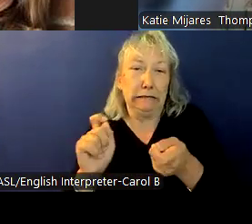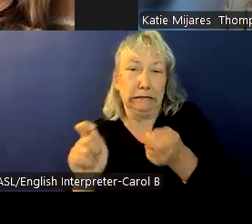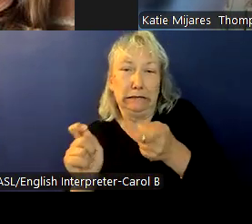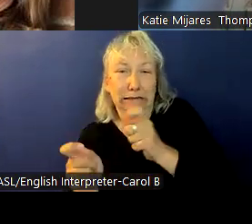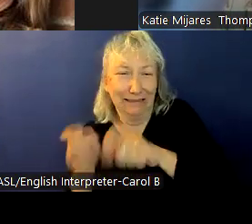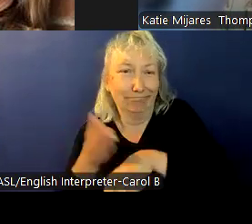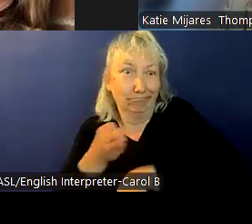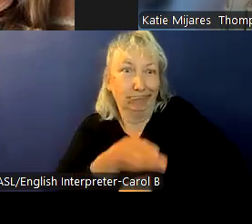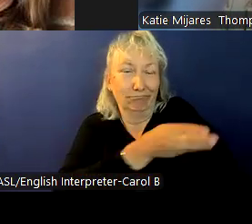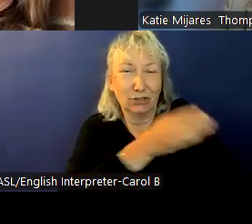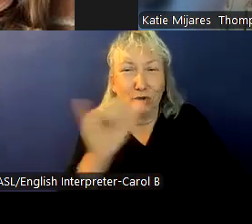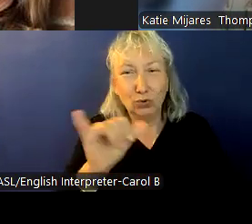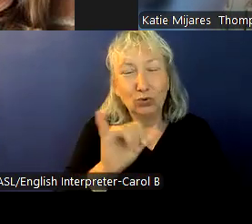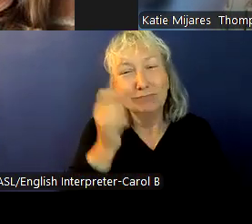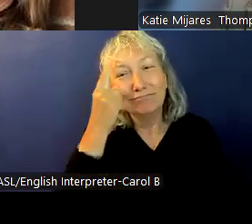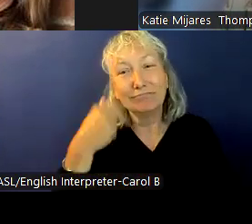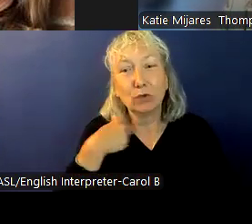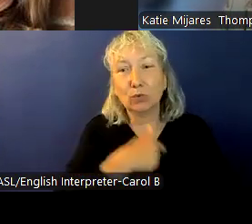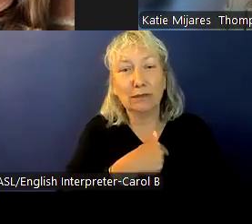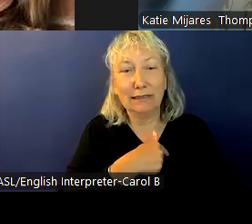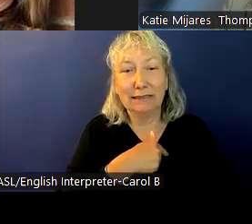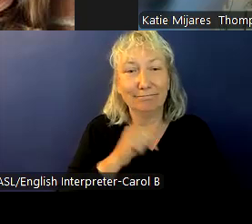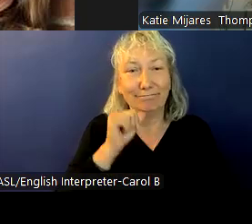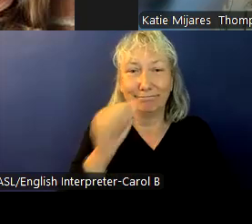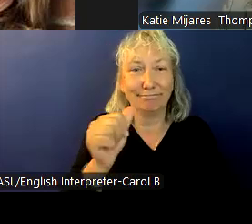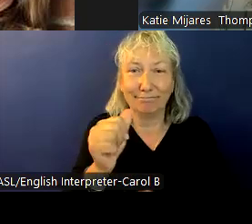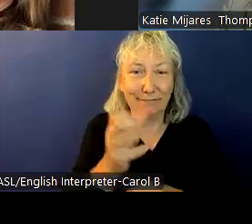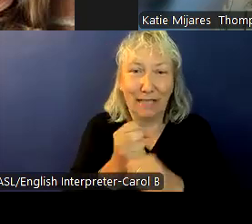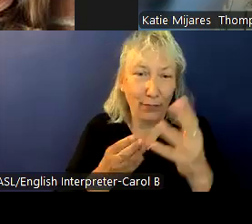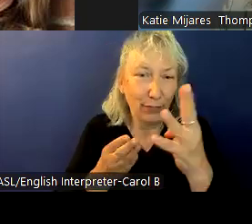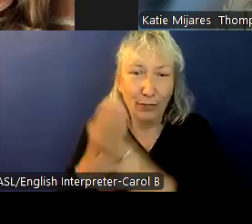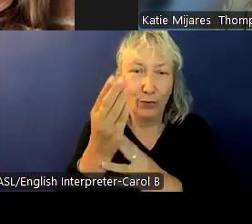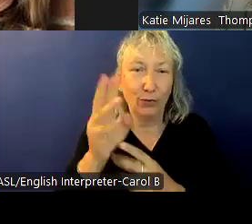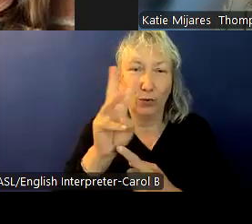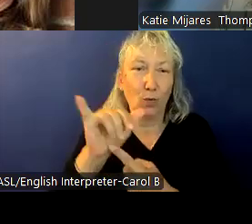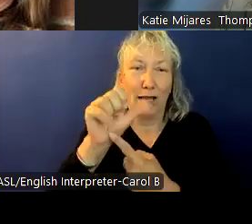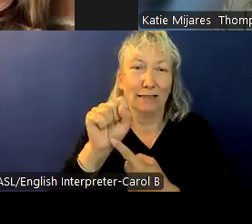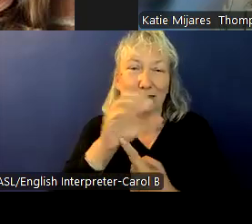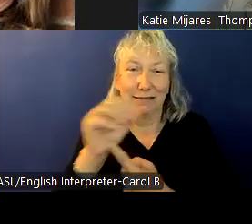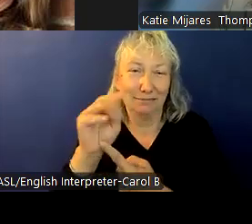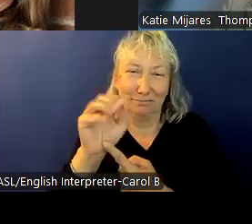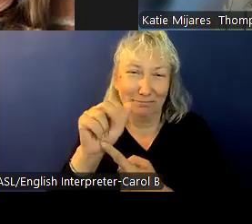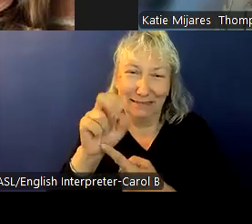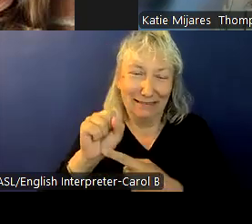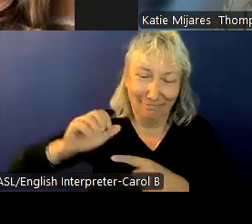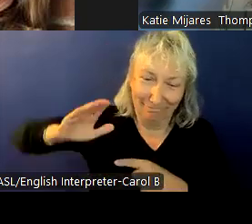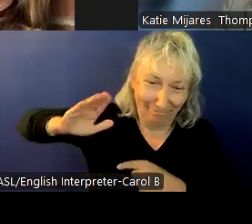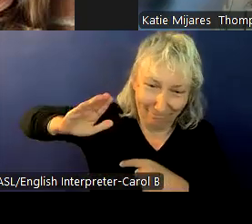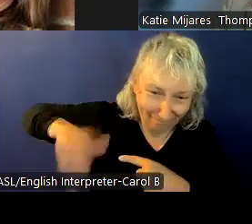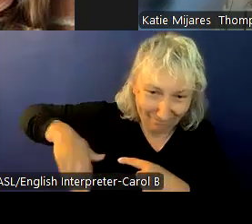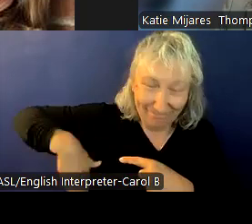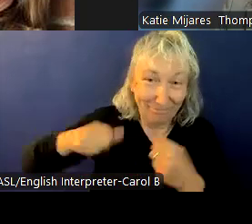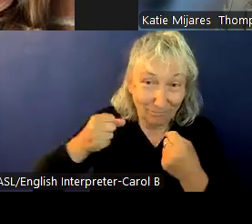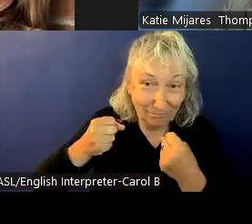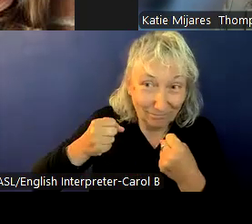we have been unable to make it past the Ways and Means hurdle in the legislature so far. But I don't think we're done trying